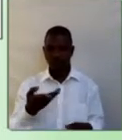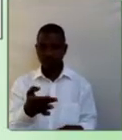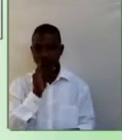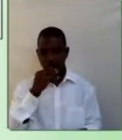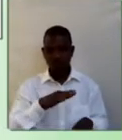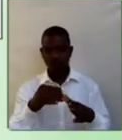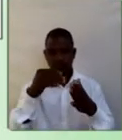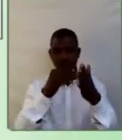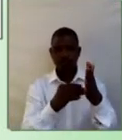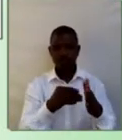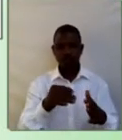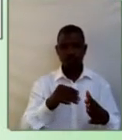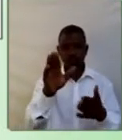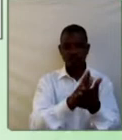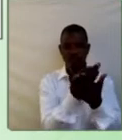below.